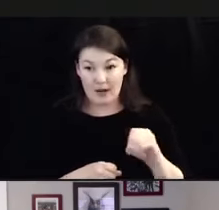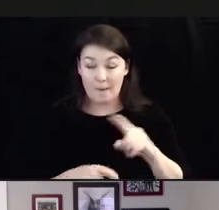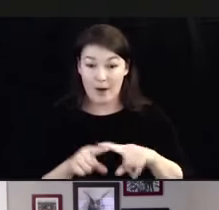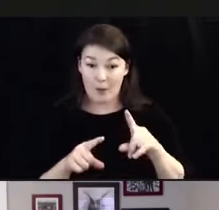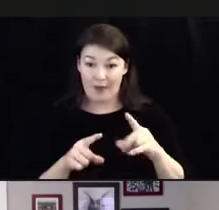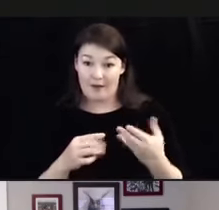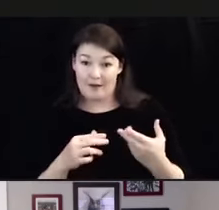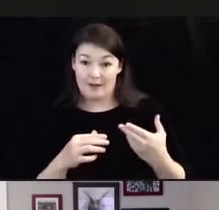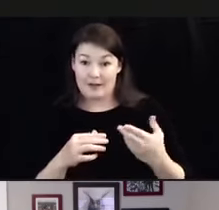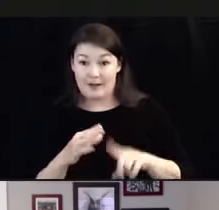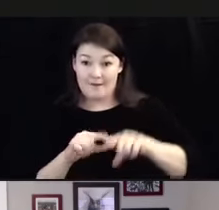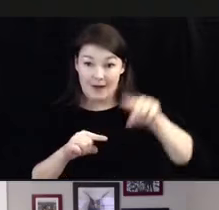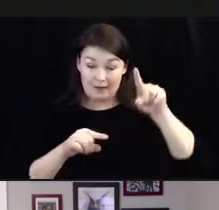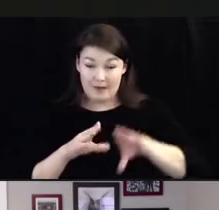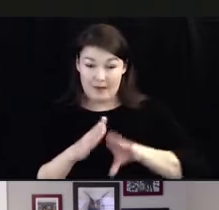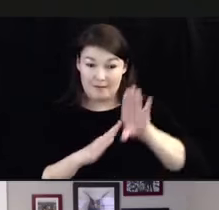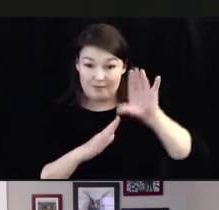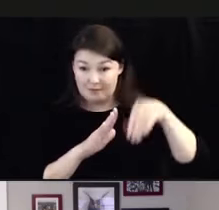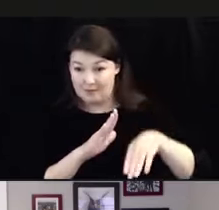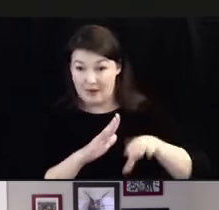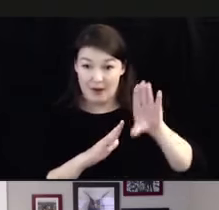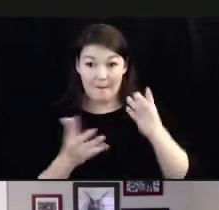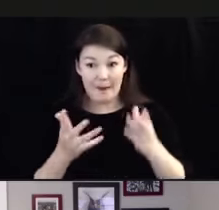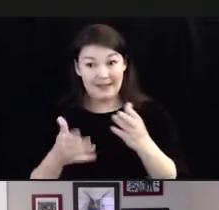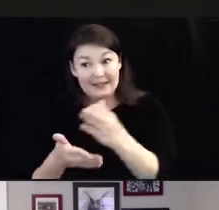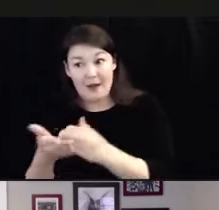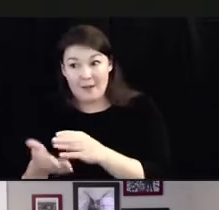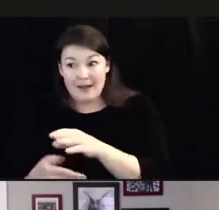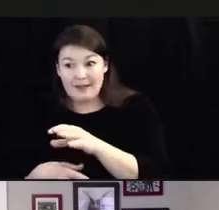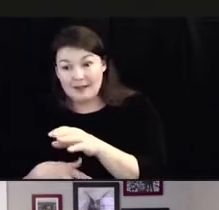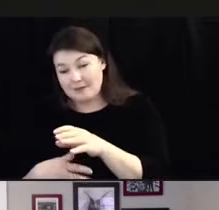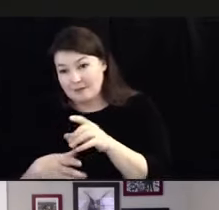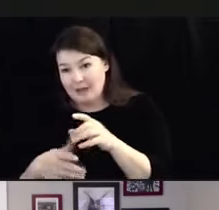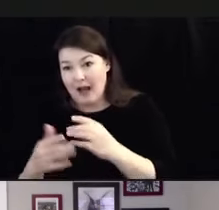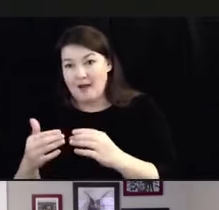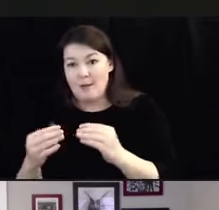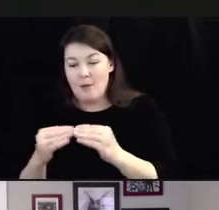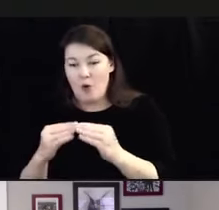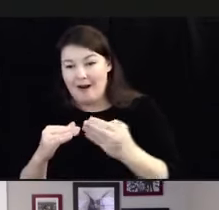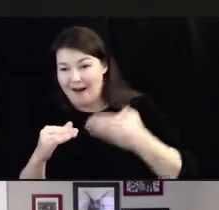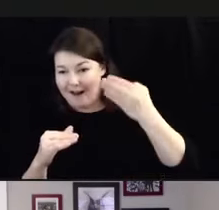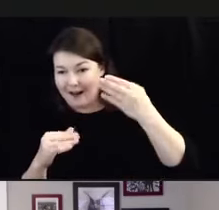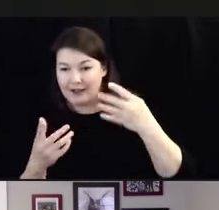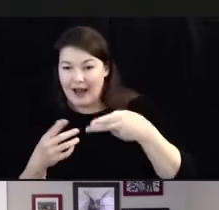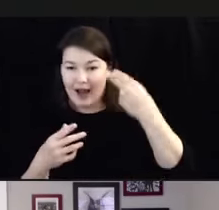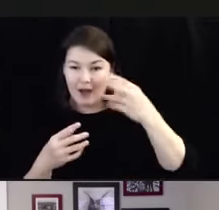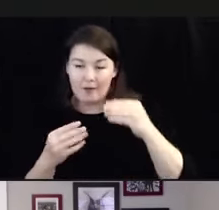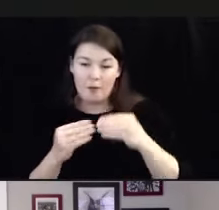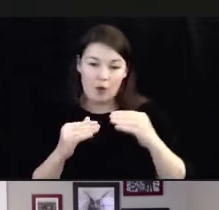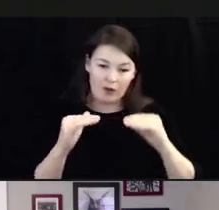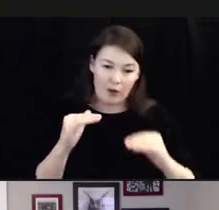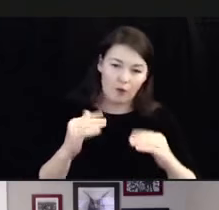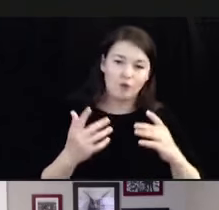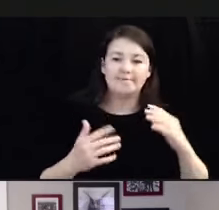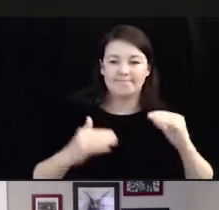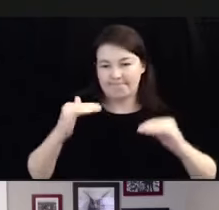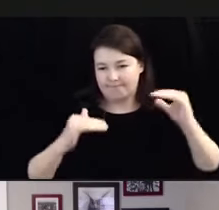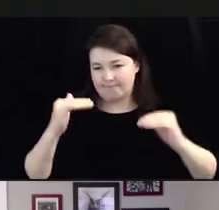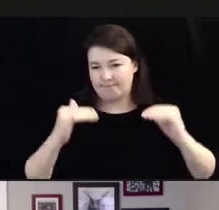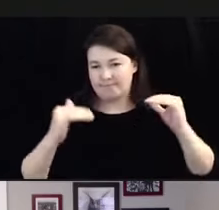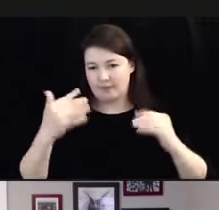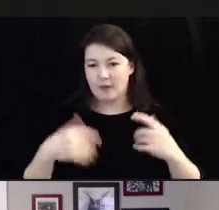very well be at 97, 98, others at 83, 84. That's why we've taken the steps to be able to route patients to hospitals that have